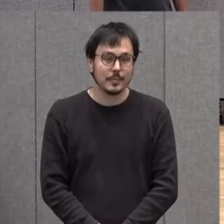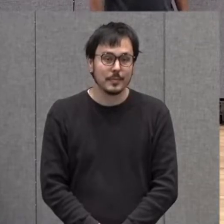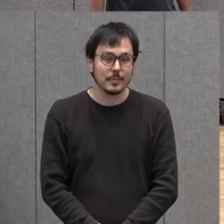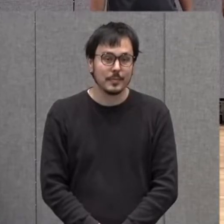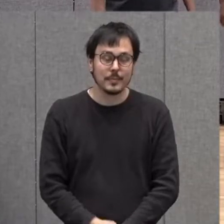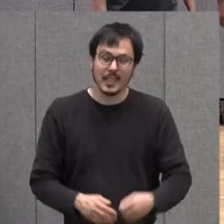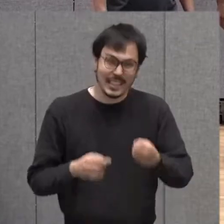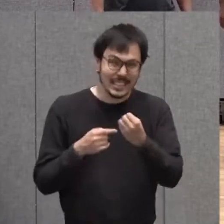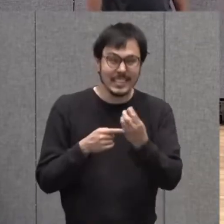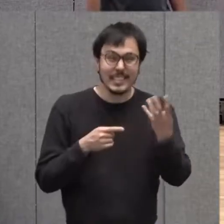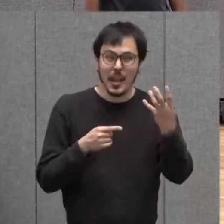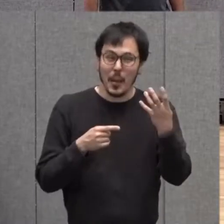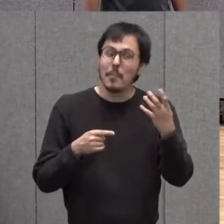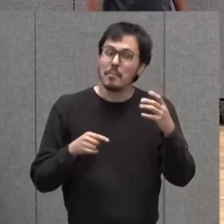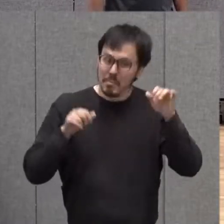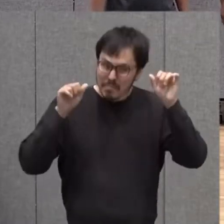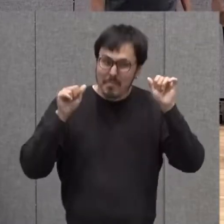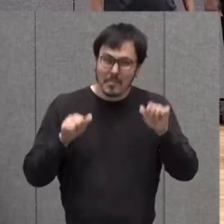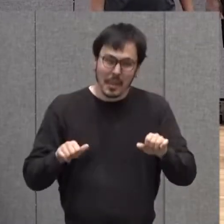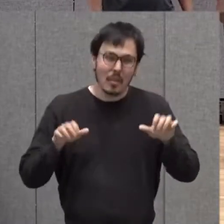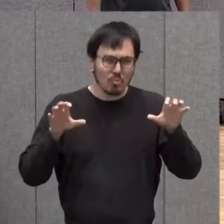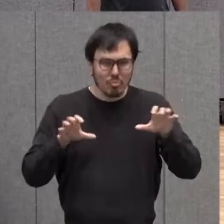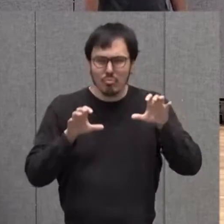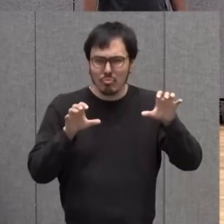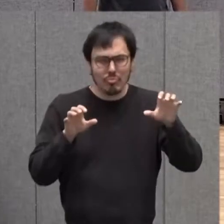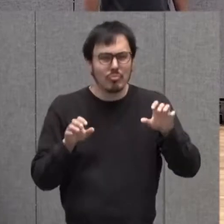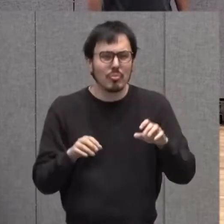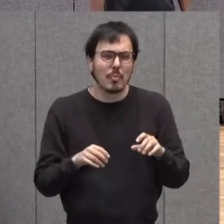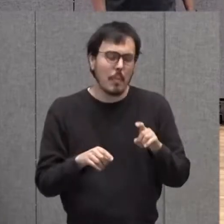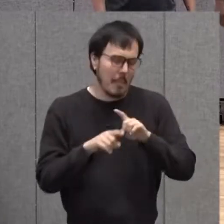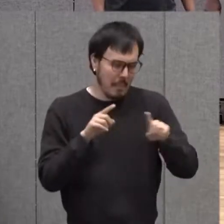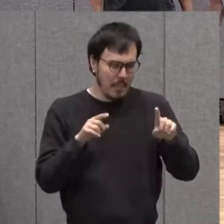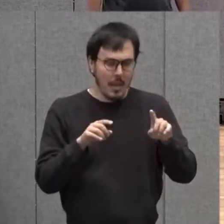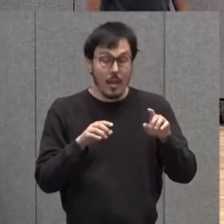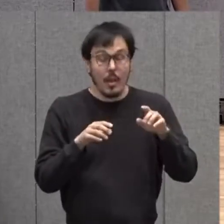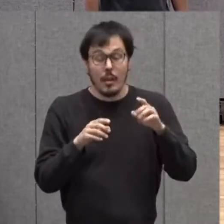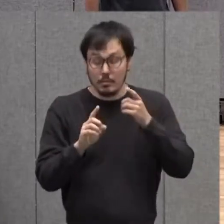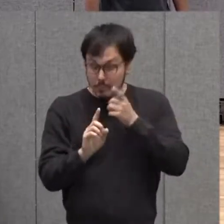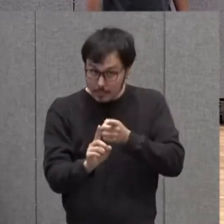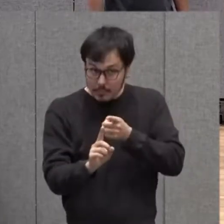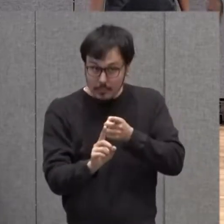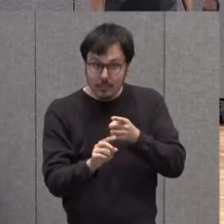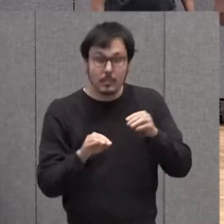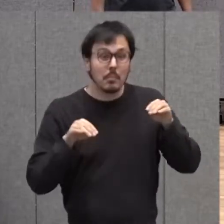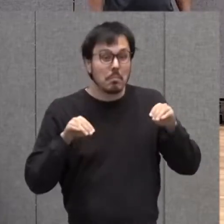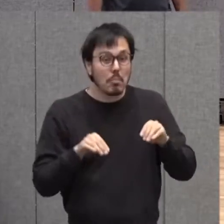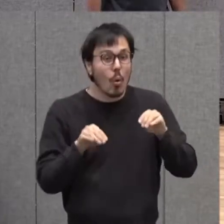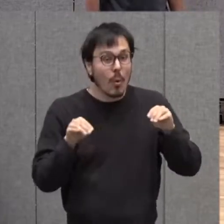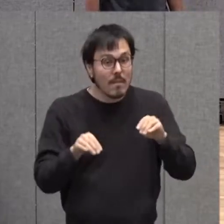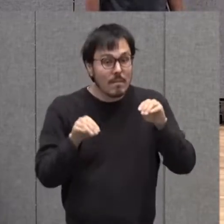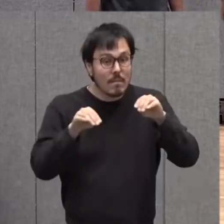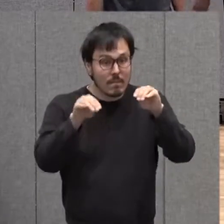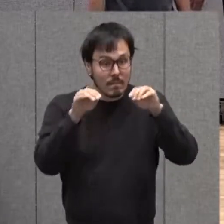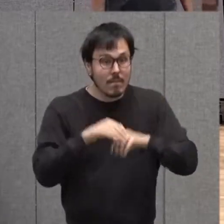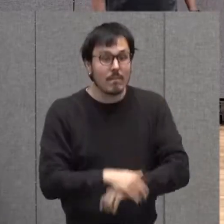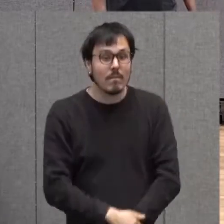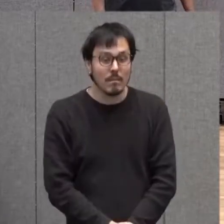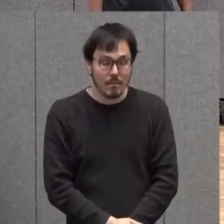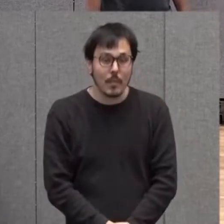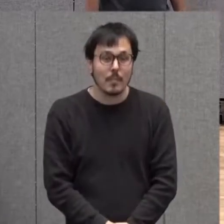Some of these are easier than others, but the important thing is to move right away. Hay que movernos.